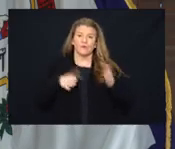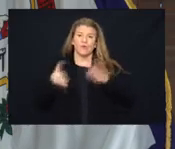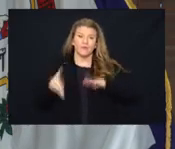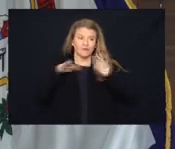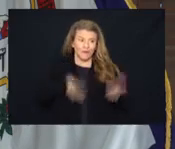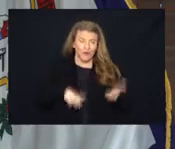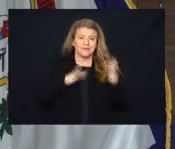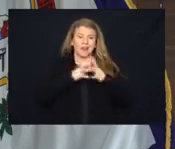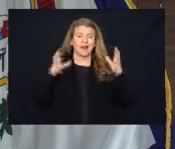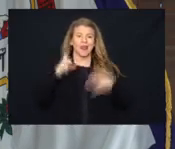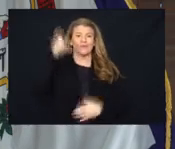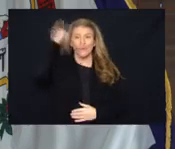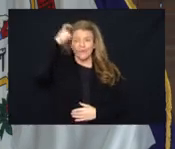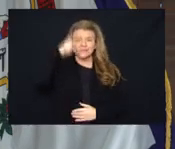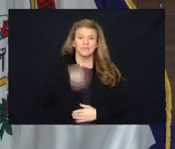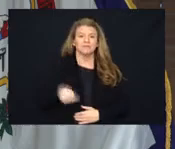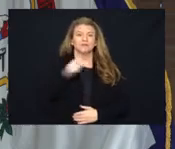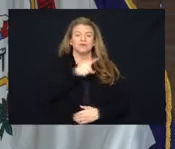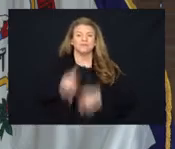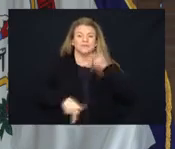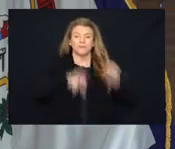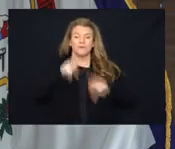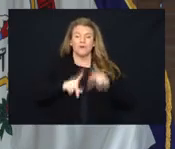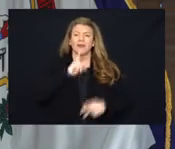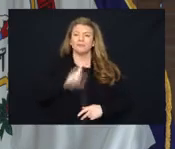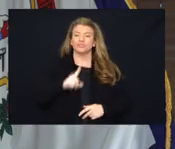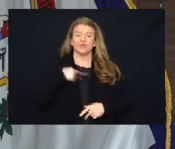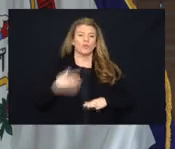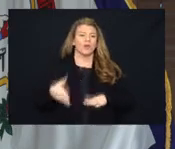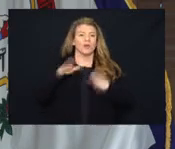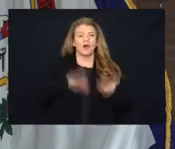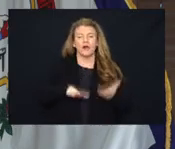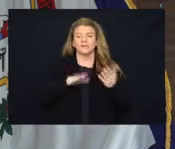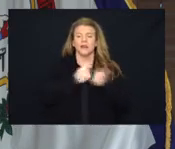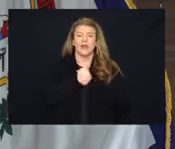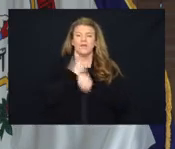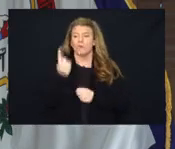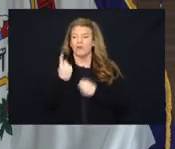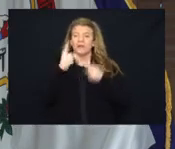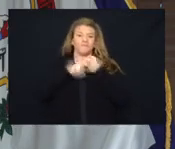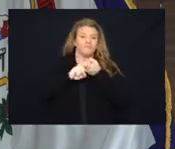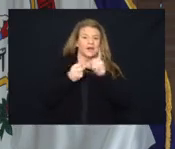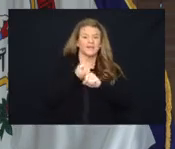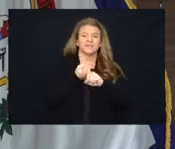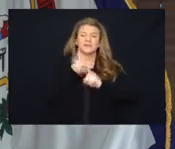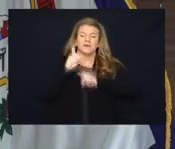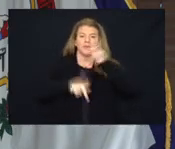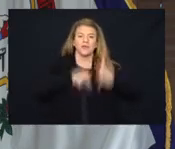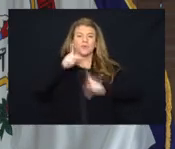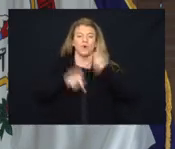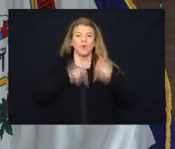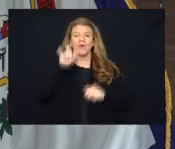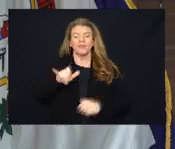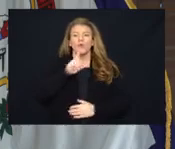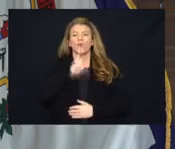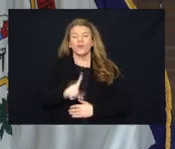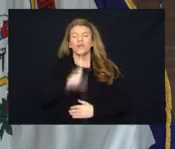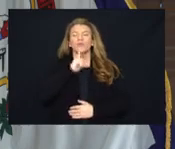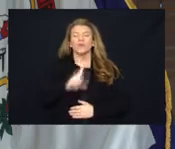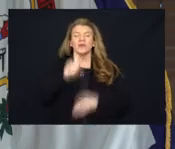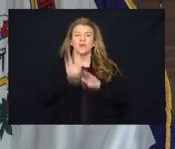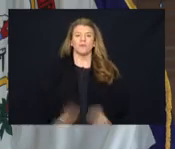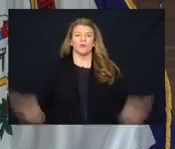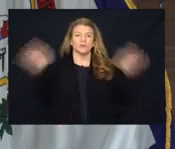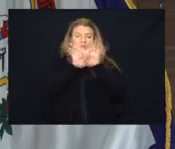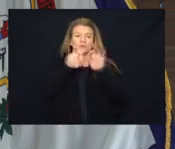wisdom in these people, and I'm sure we lost a lot of loved ones and friends and people that were really, really important to all